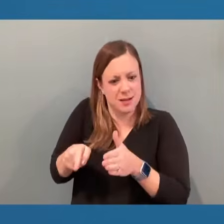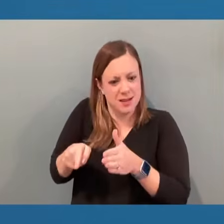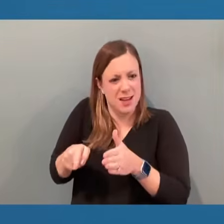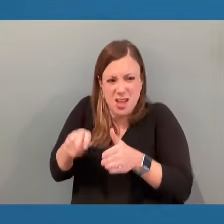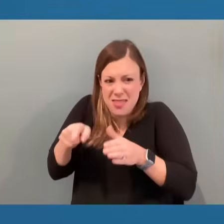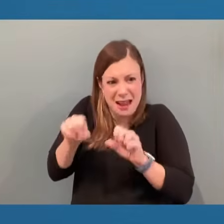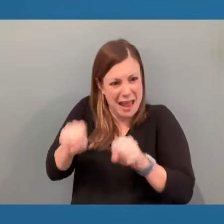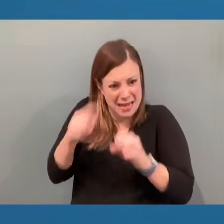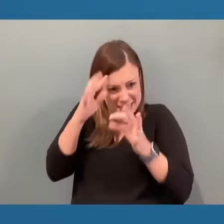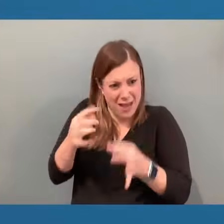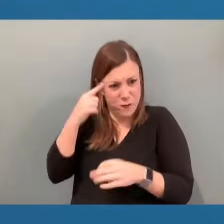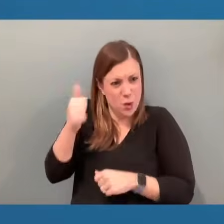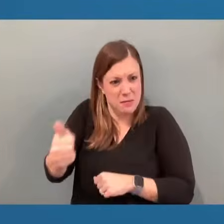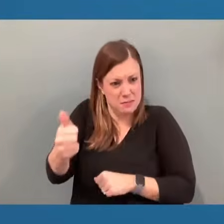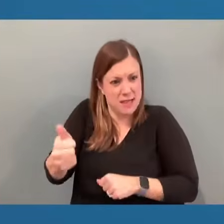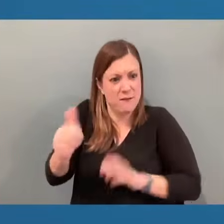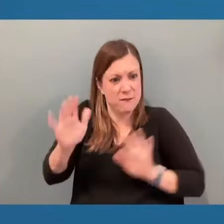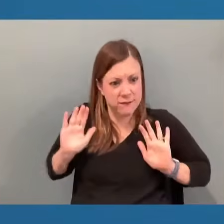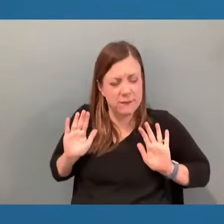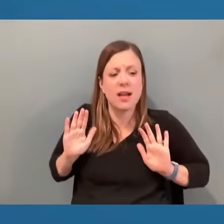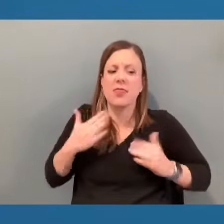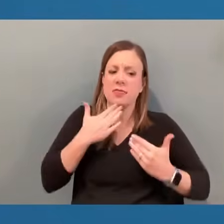Carey, another hero.